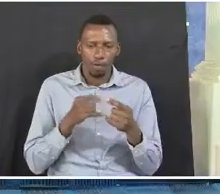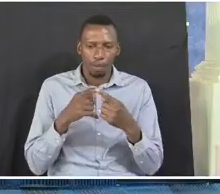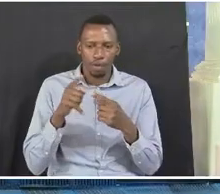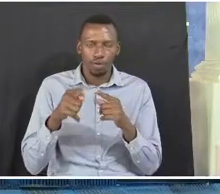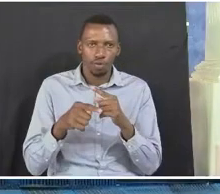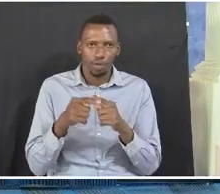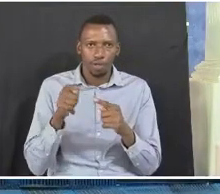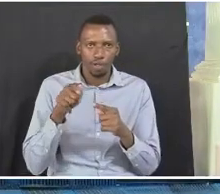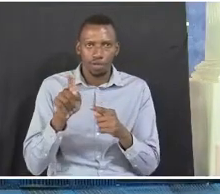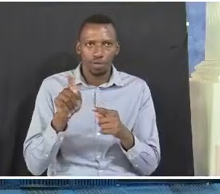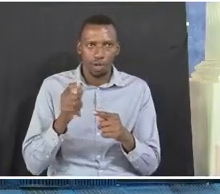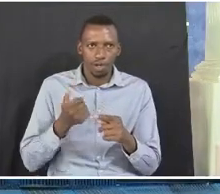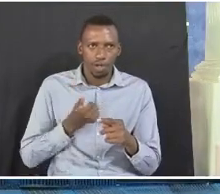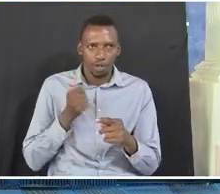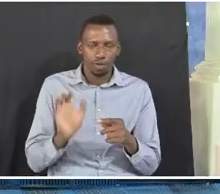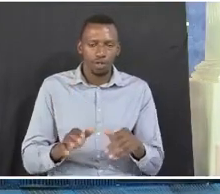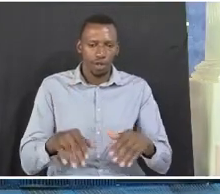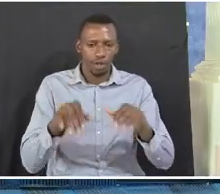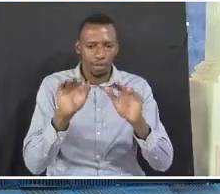daughter and burying her.